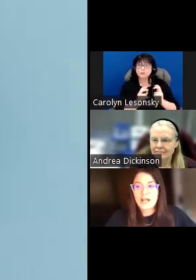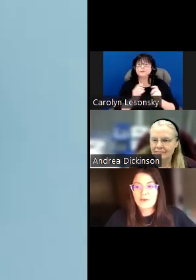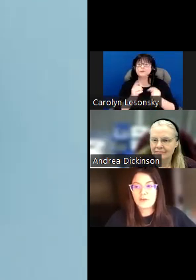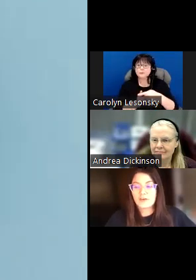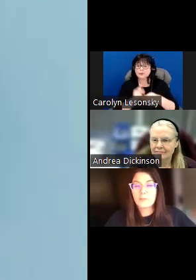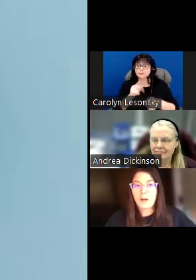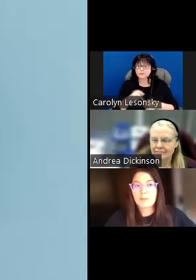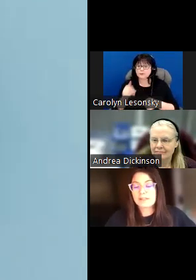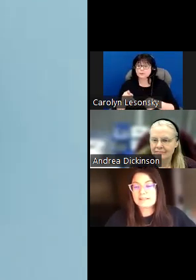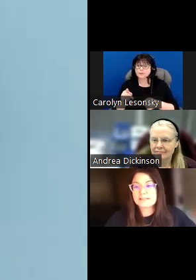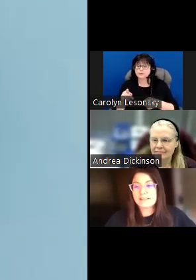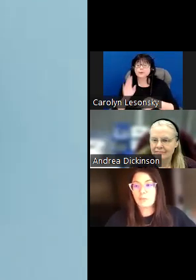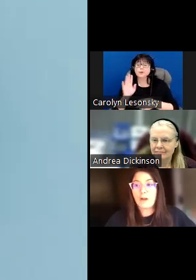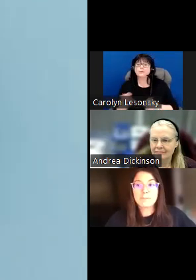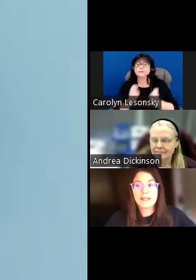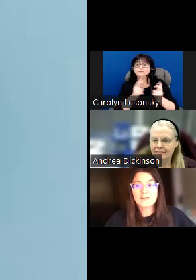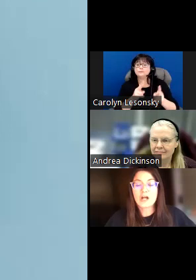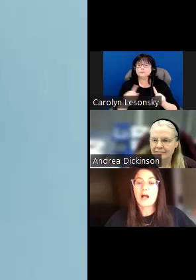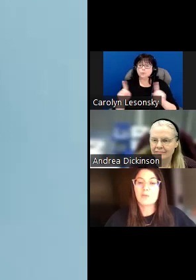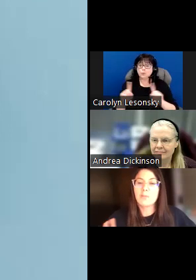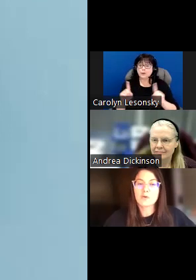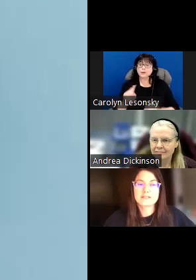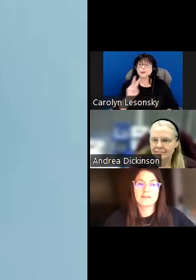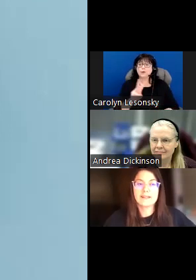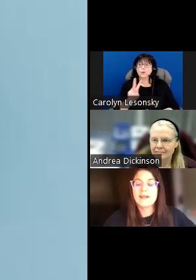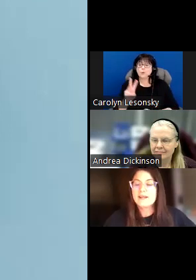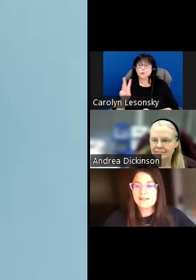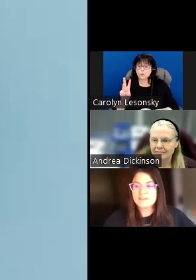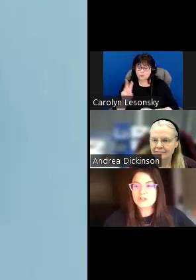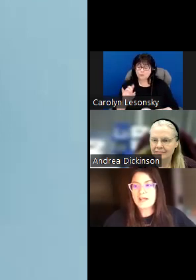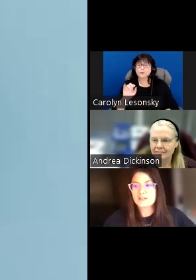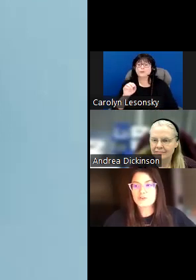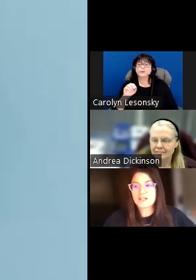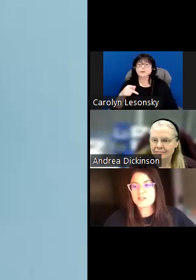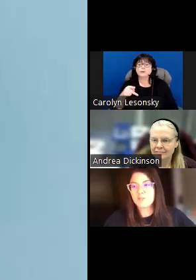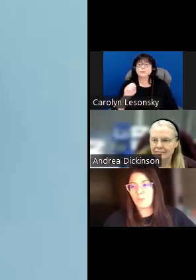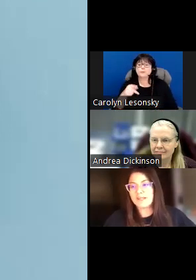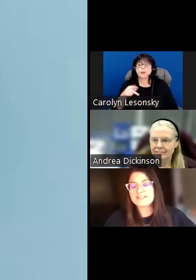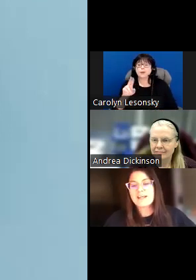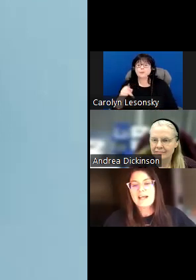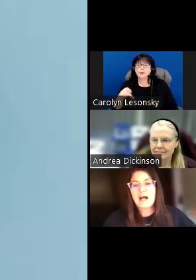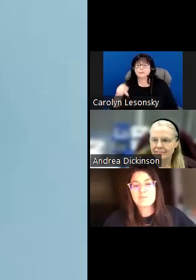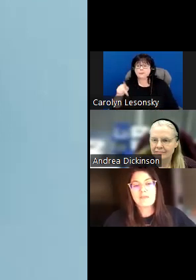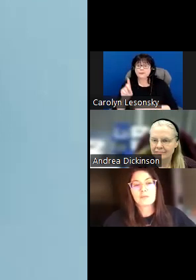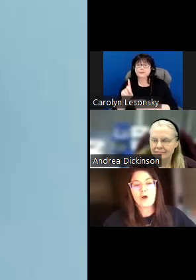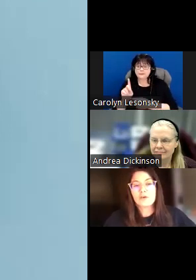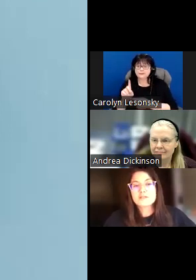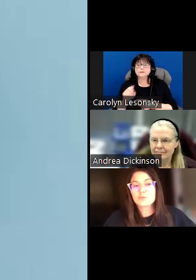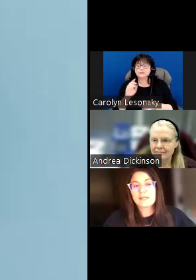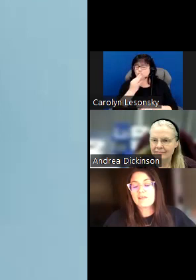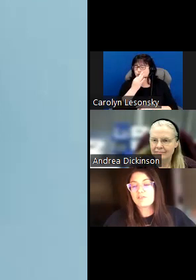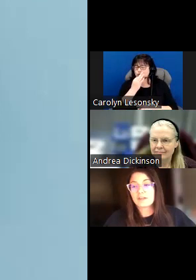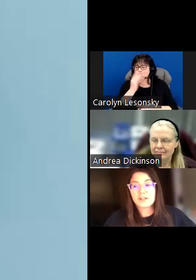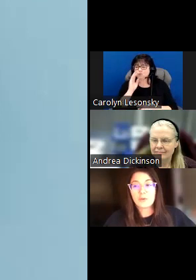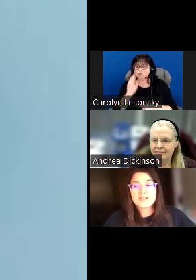the eChannel Pop-Up PD webpage. I will post the link in the chat in just a moment. And there will